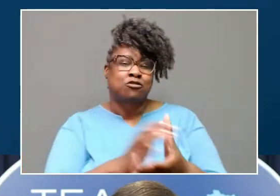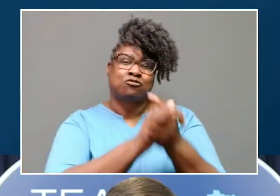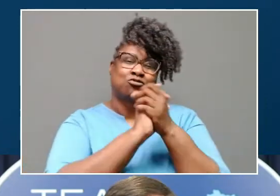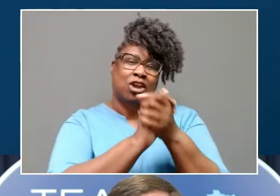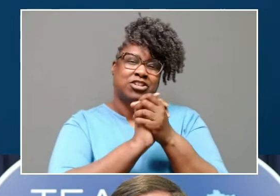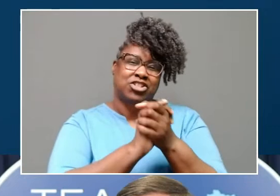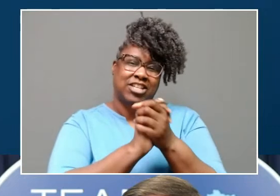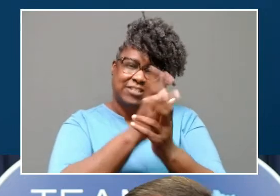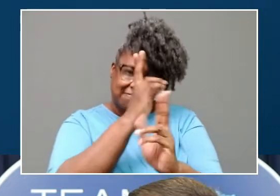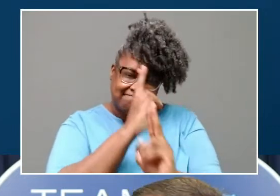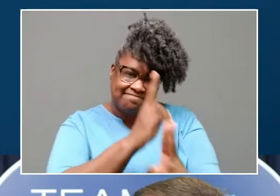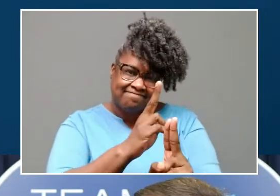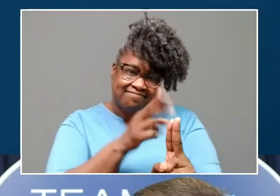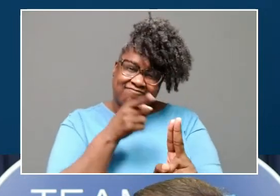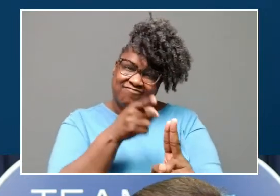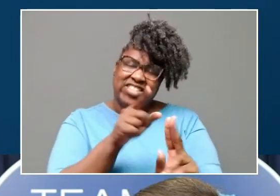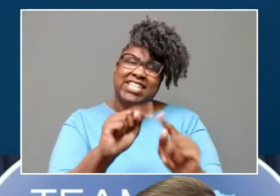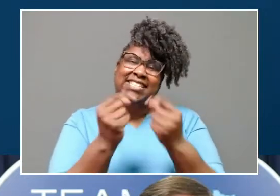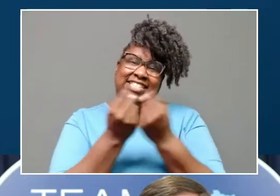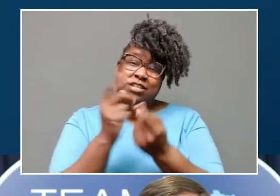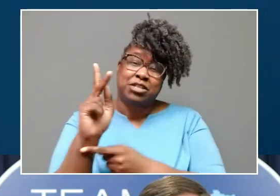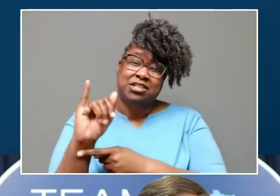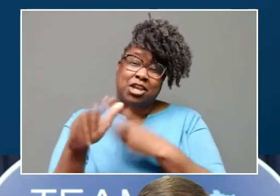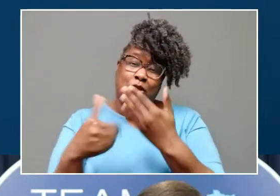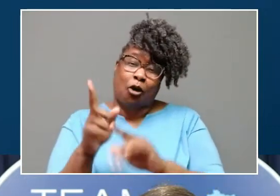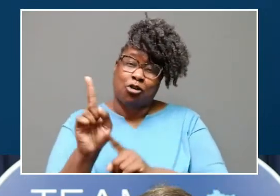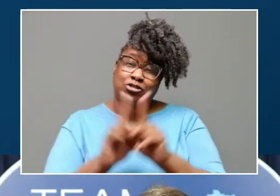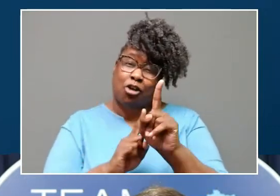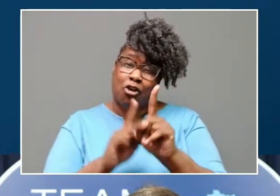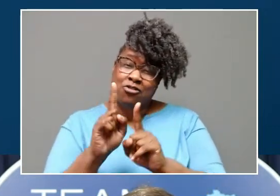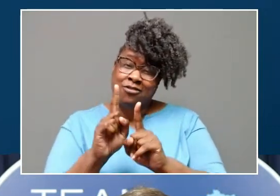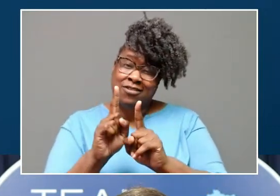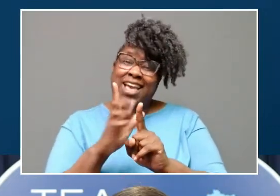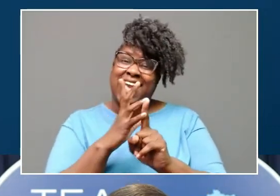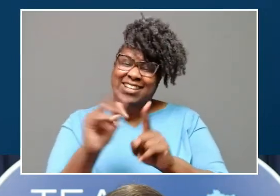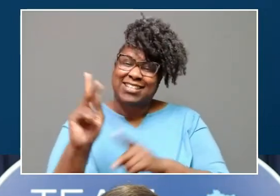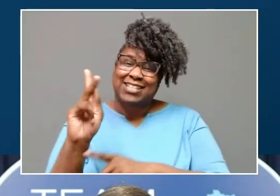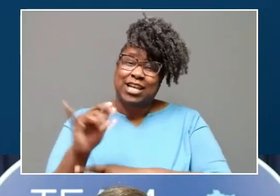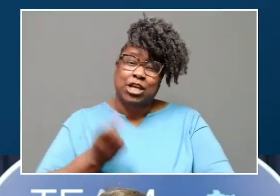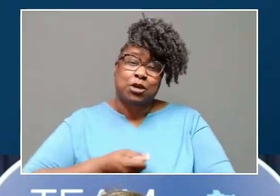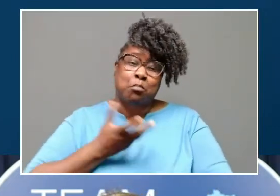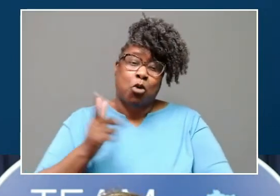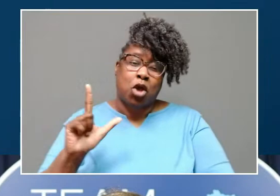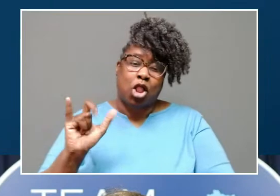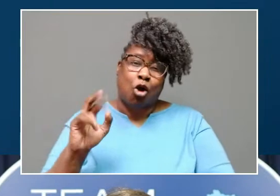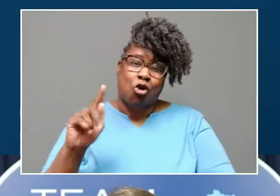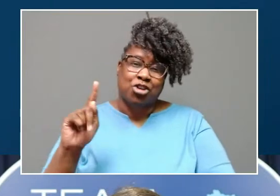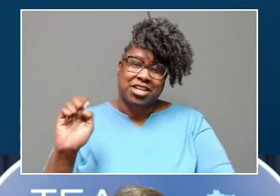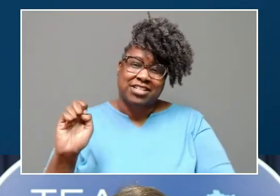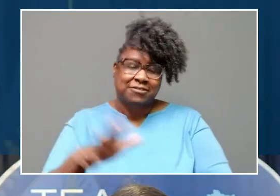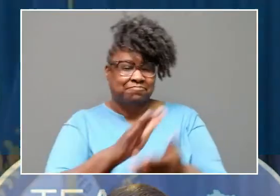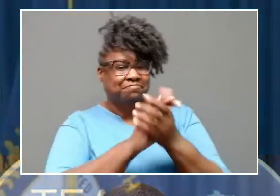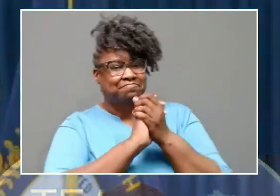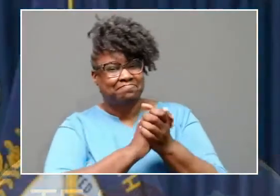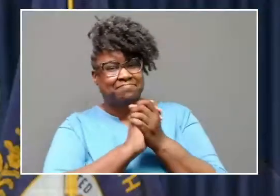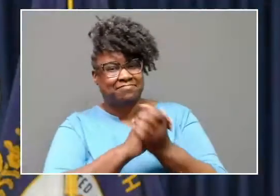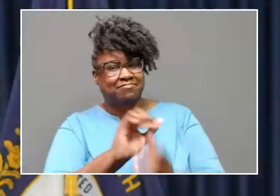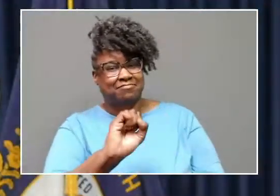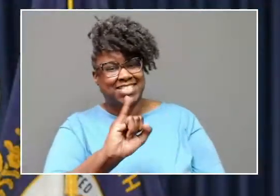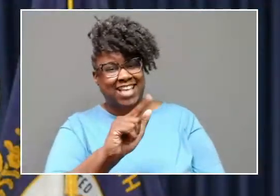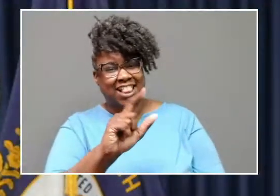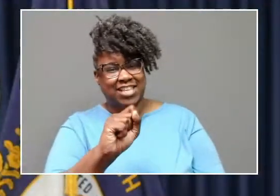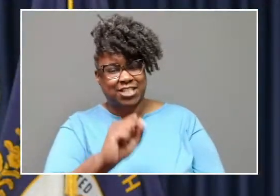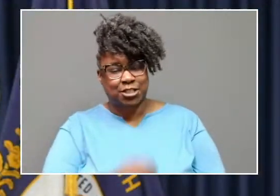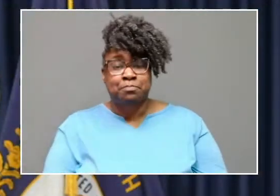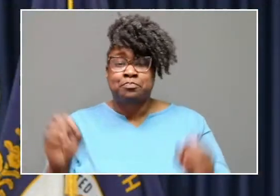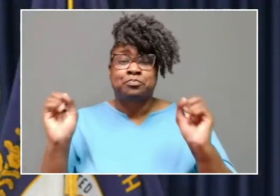team, Kentucky All-Star, and Kentucky Poet Laureate. Congratulations to Silas. Okay,